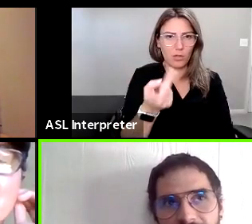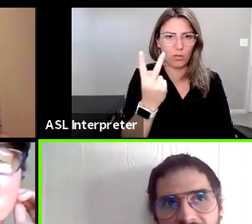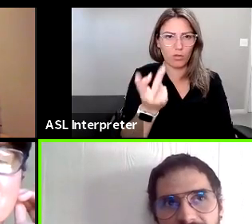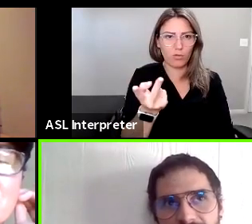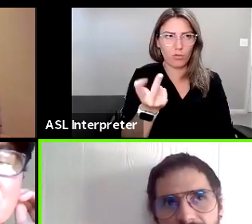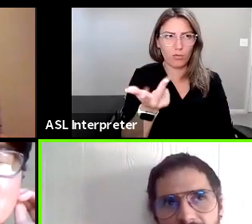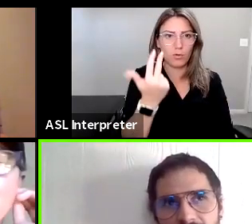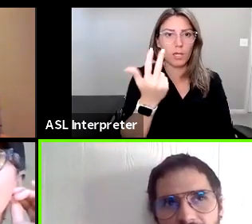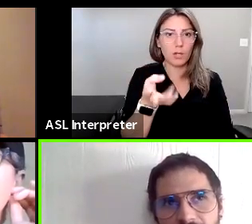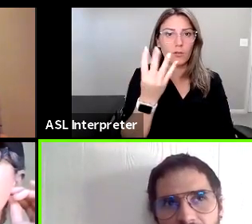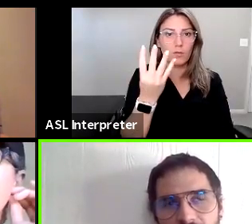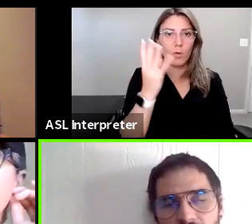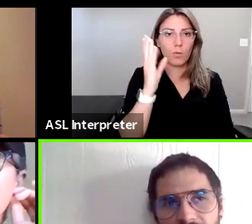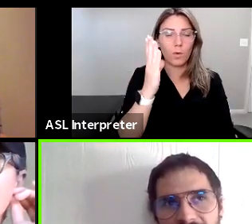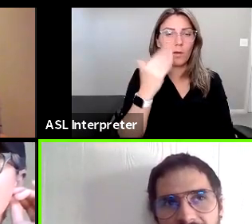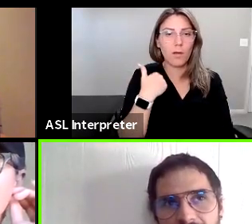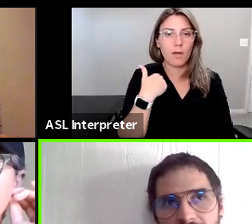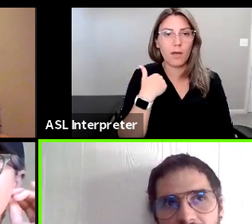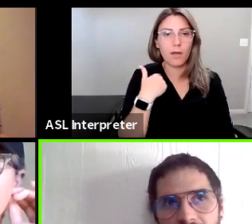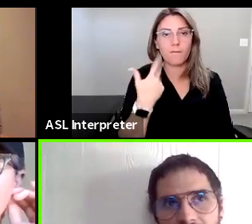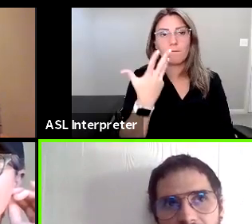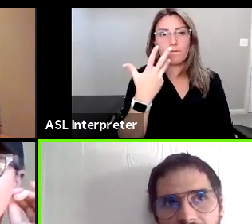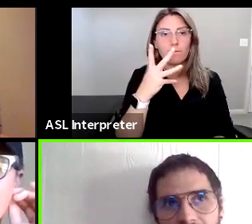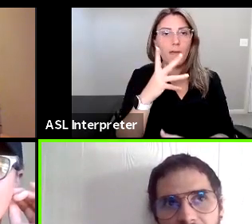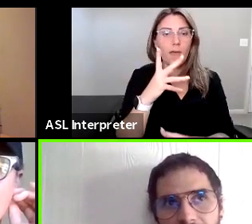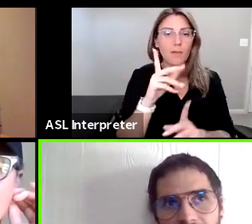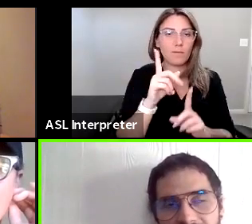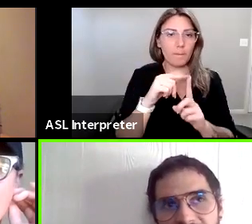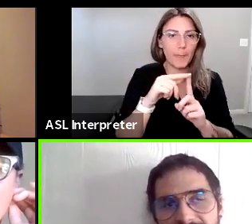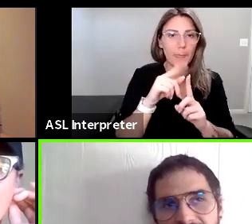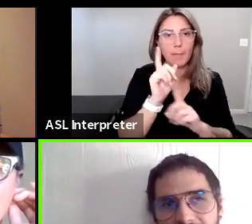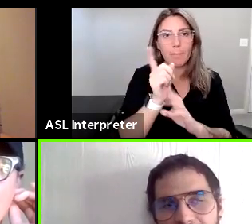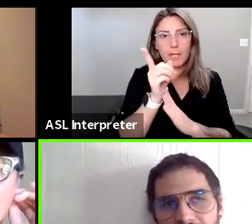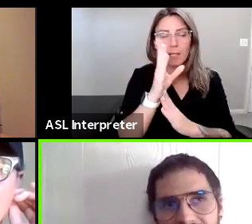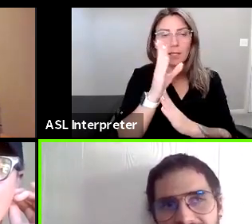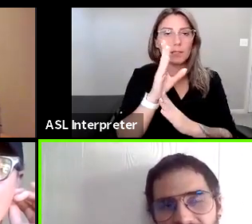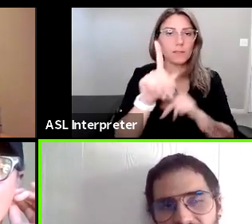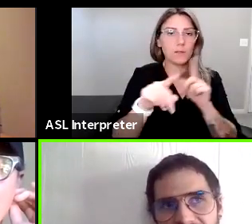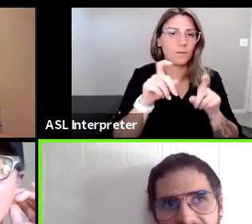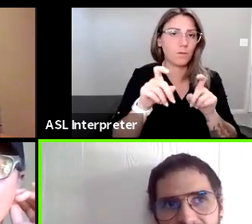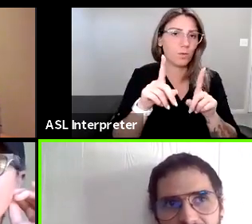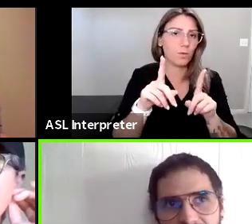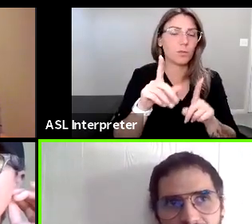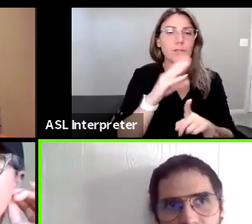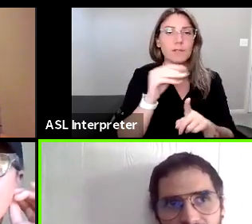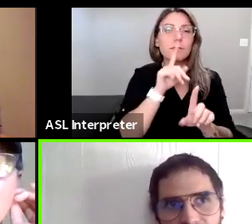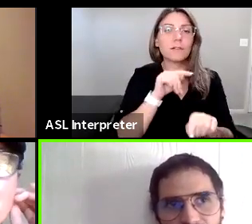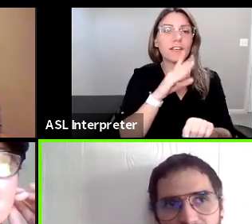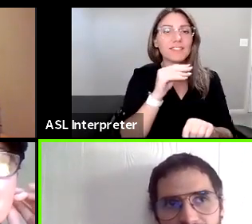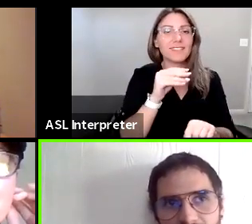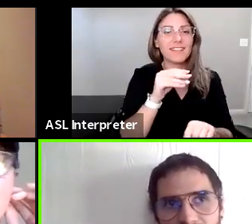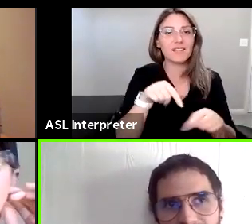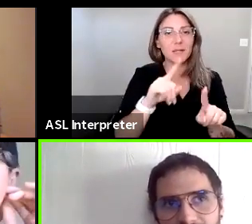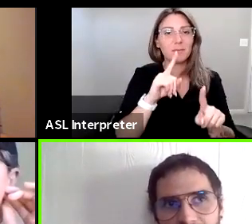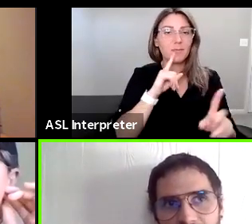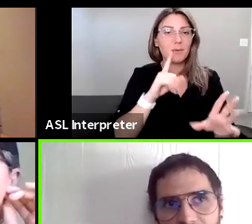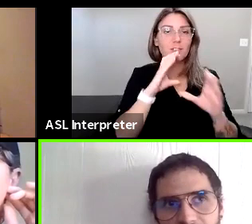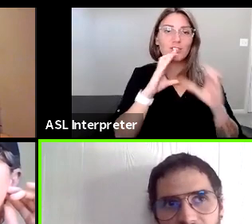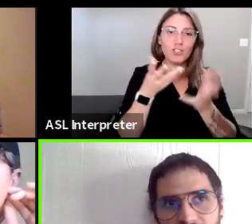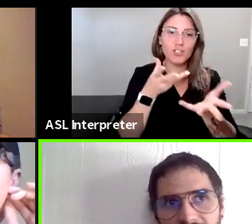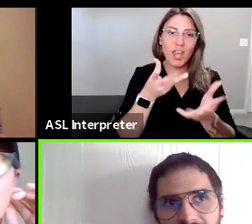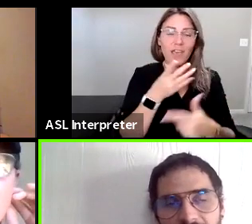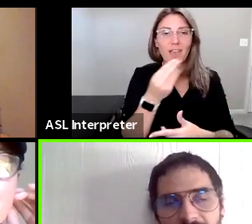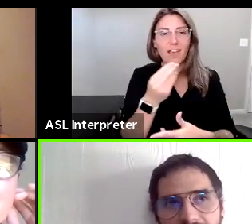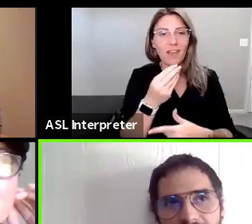have 5 minutes of Q&A. In the meantime, people can still chat, and those questions will also compute